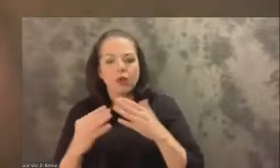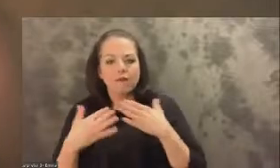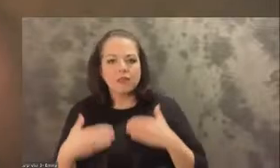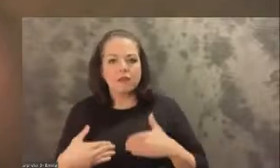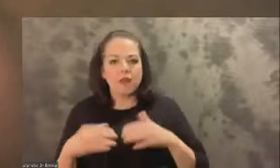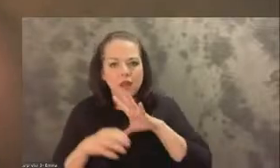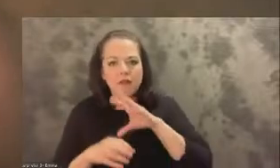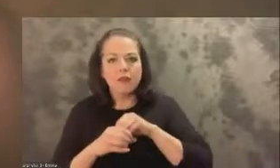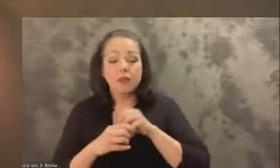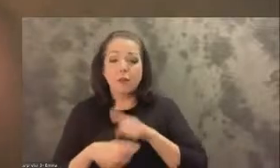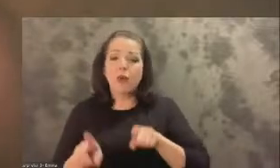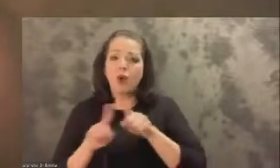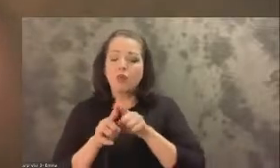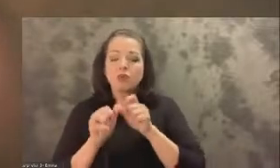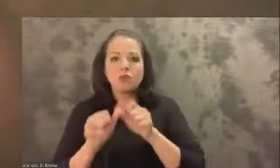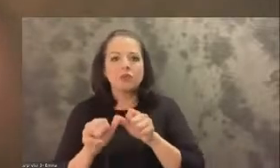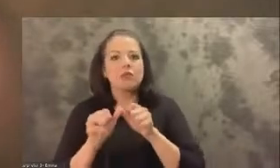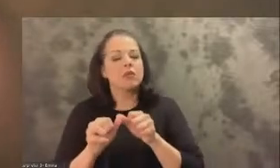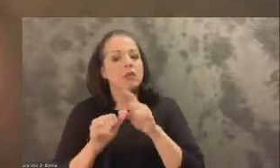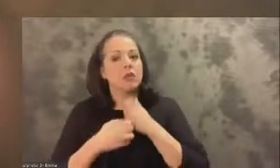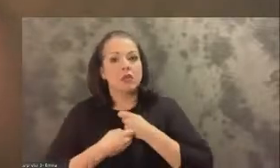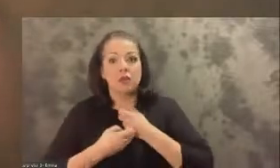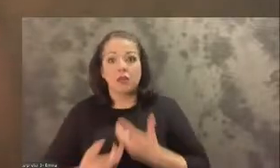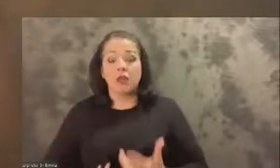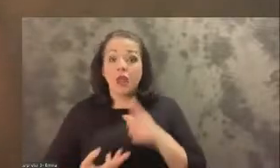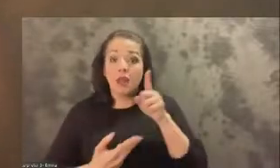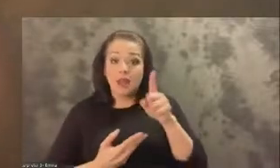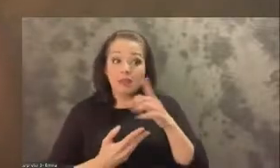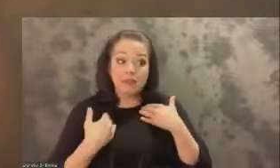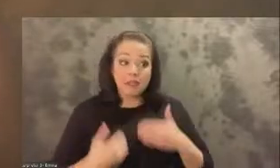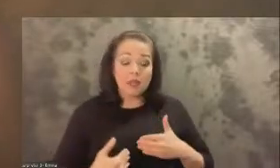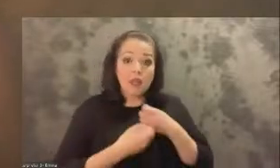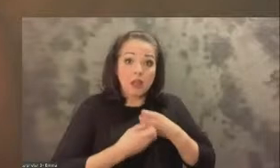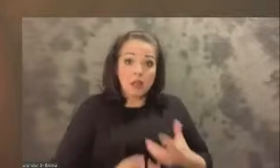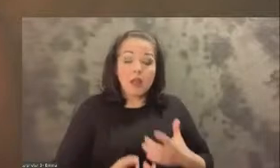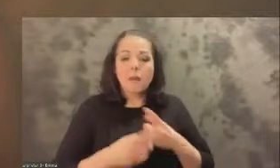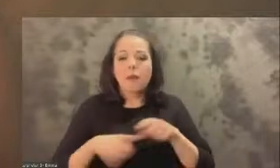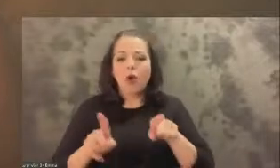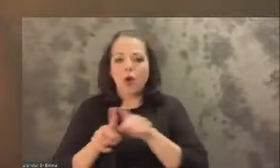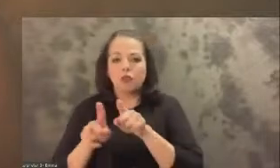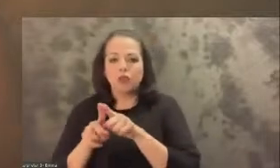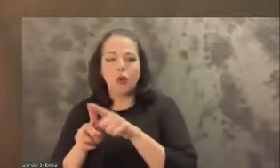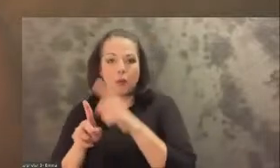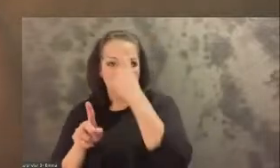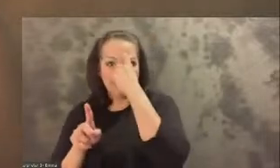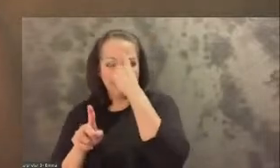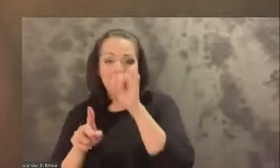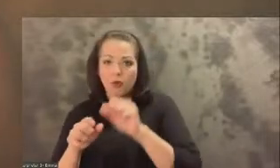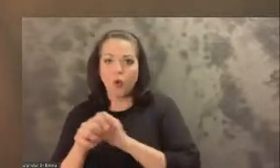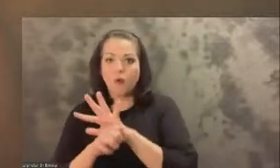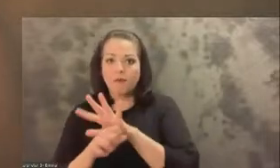also taxing. COVID is taxing not only physically, but also mentally. So it's a challenge.